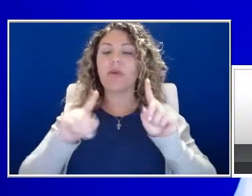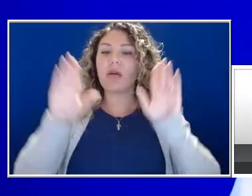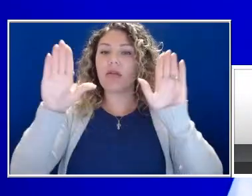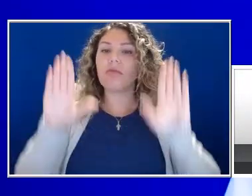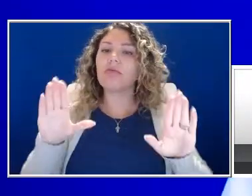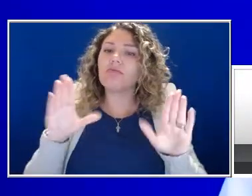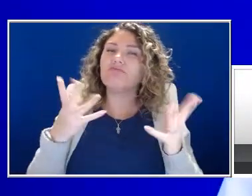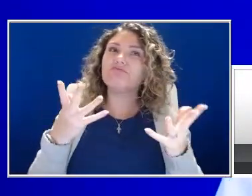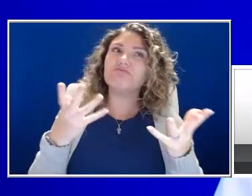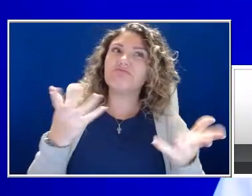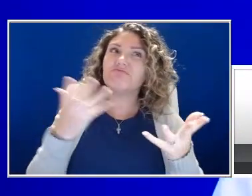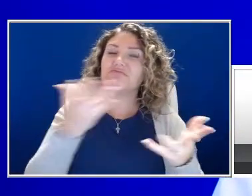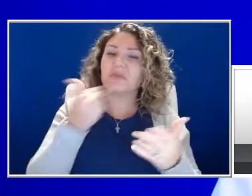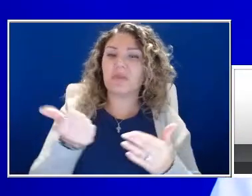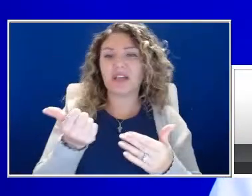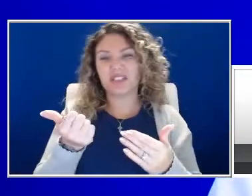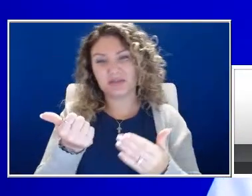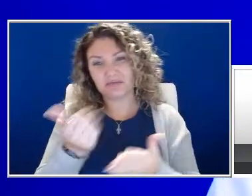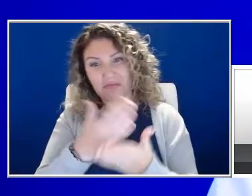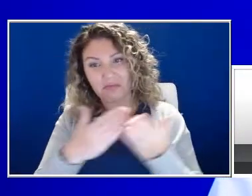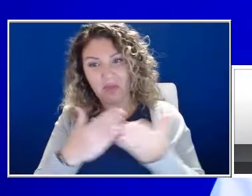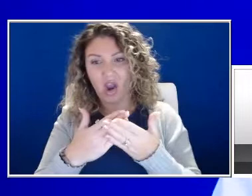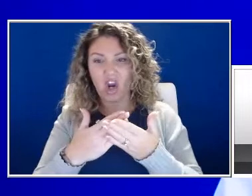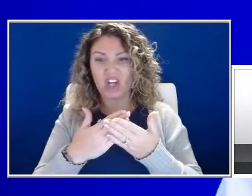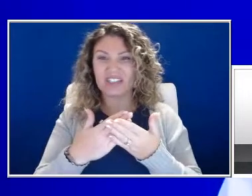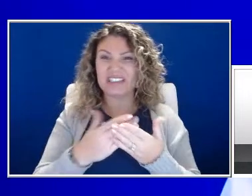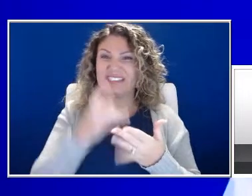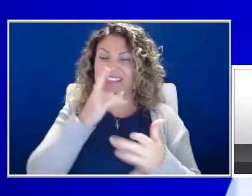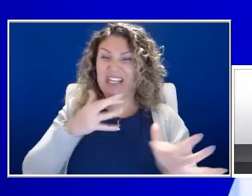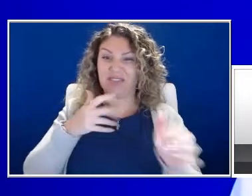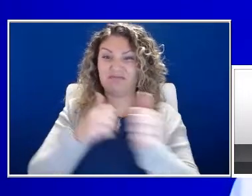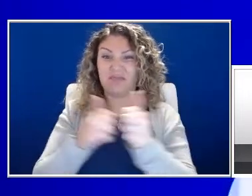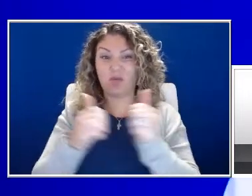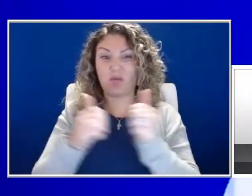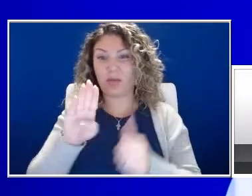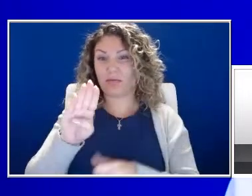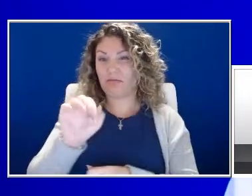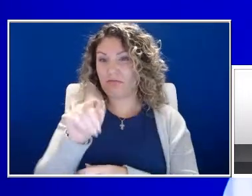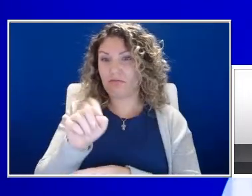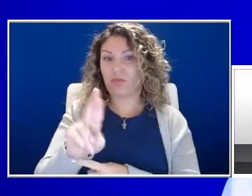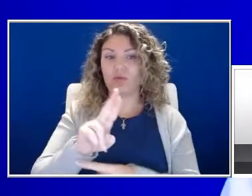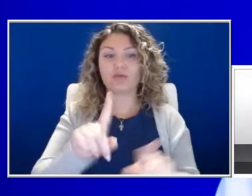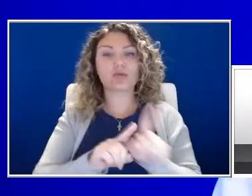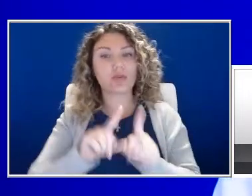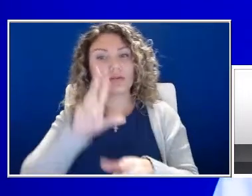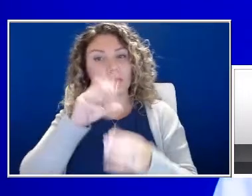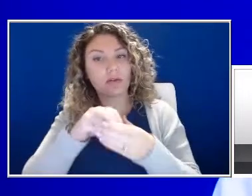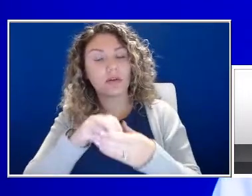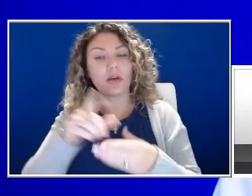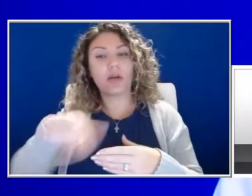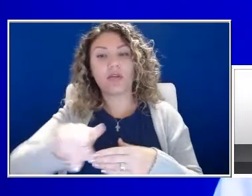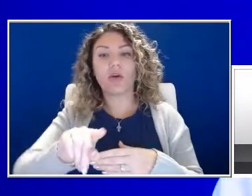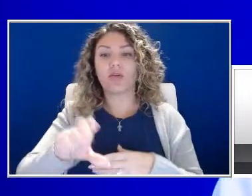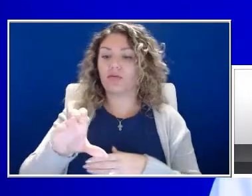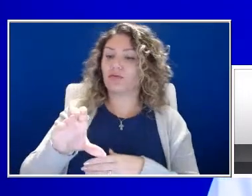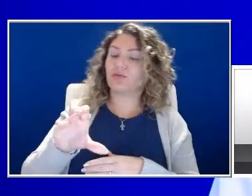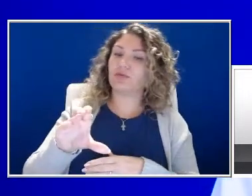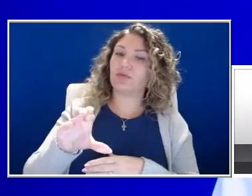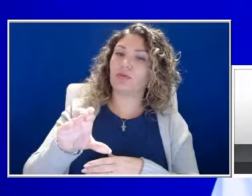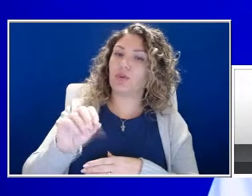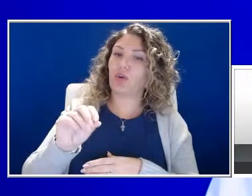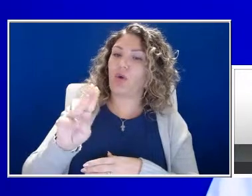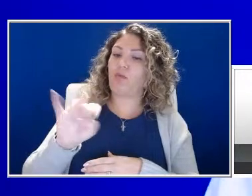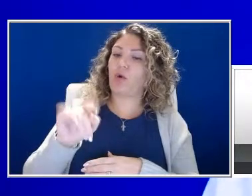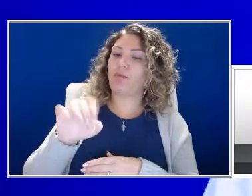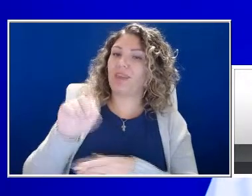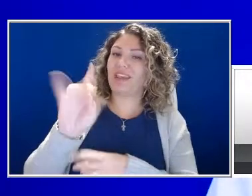be the lack of being up to date with your booster. But of course, you also do include in there those comorbid conditions such